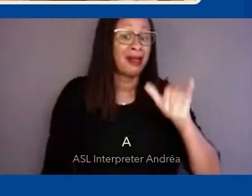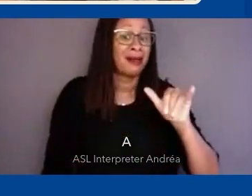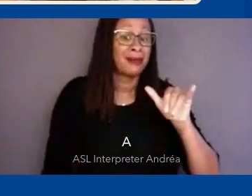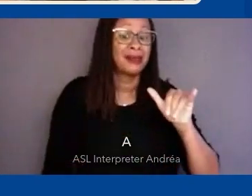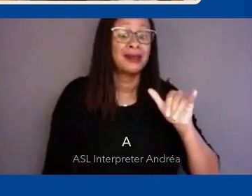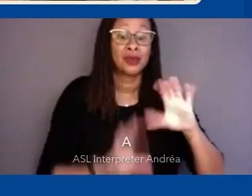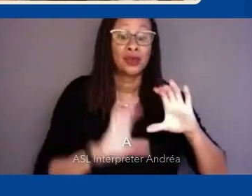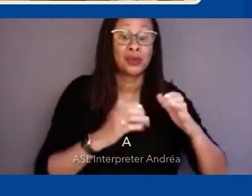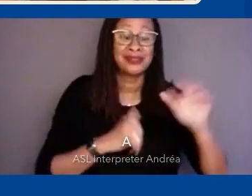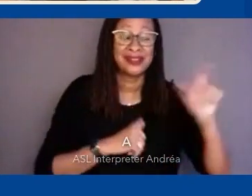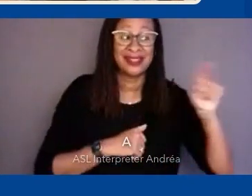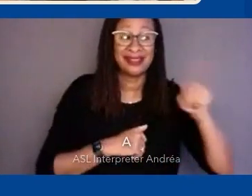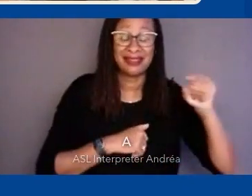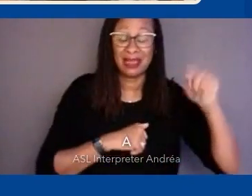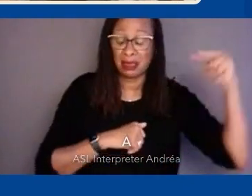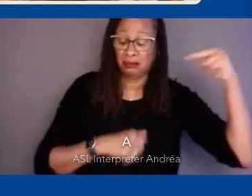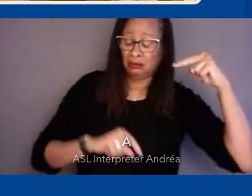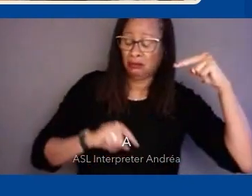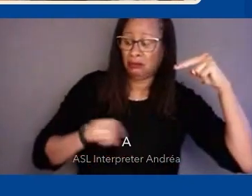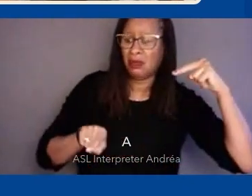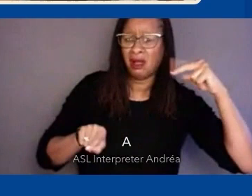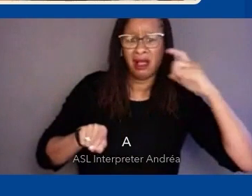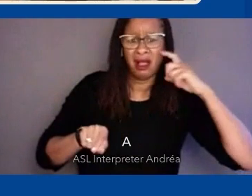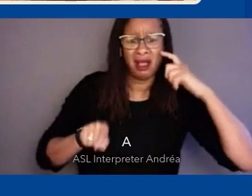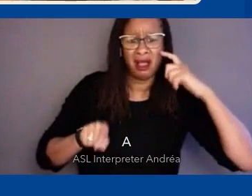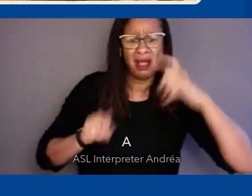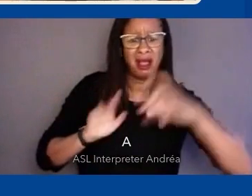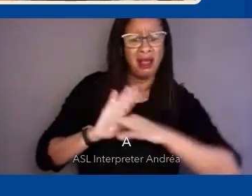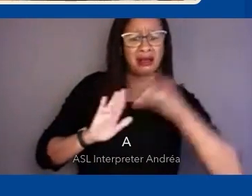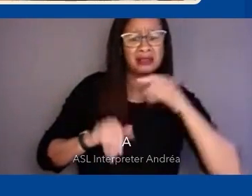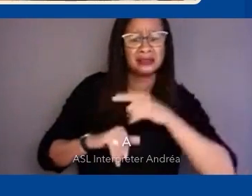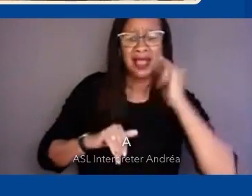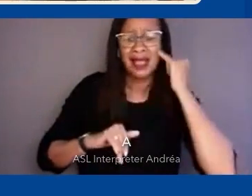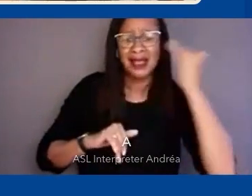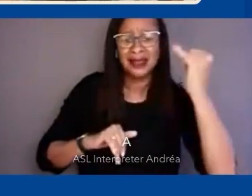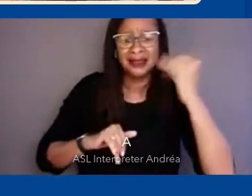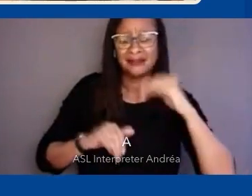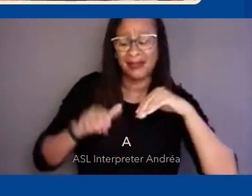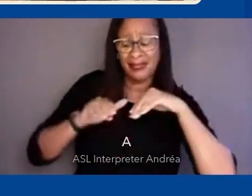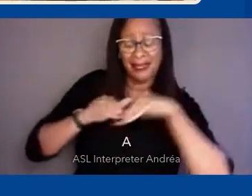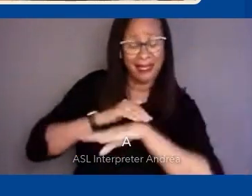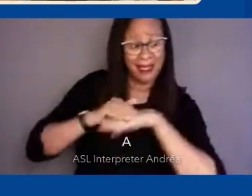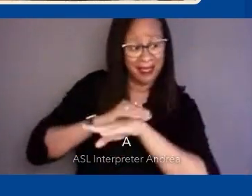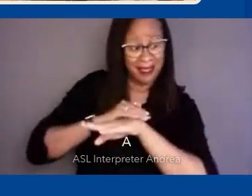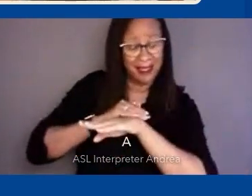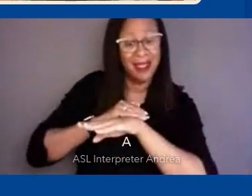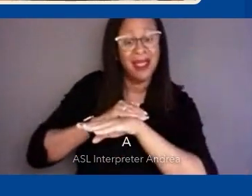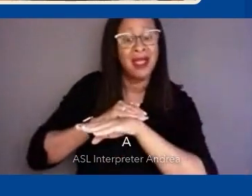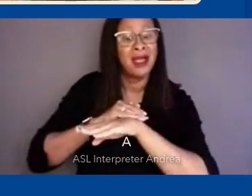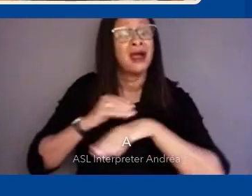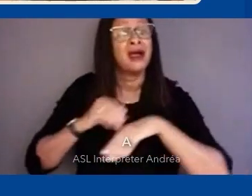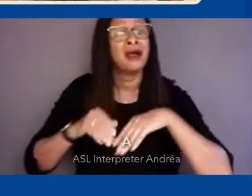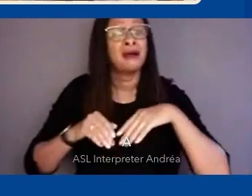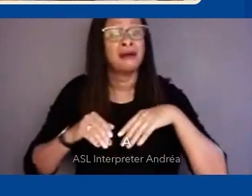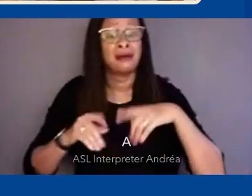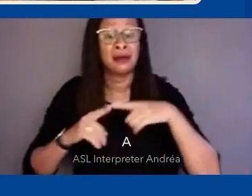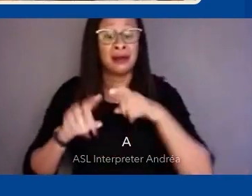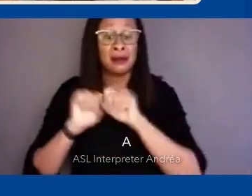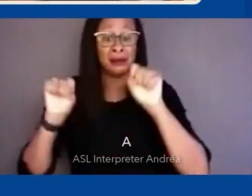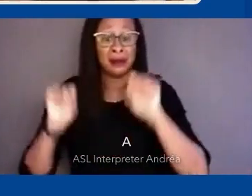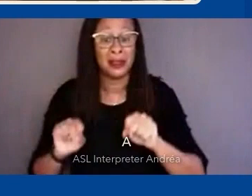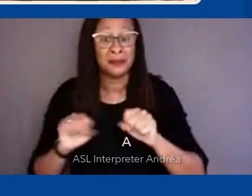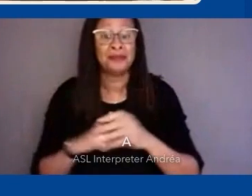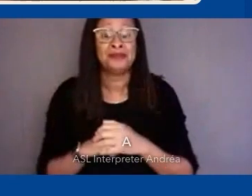they discovered that the, you know, idea of access to the system, to